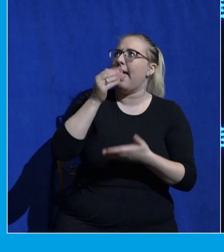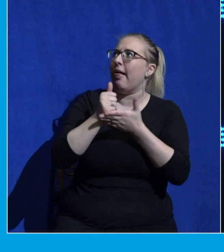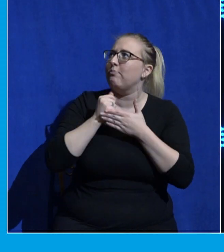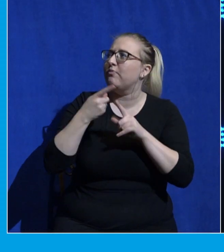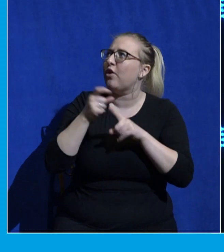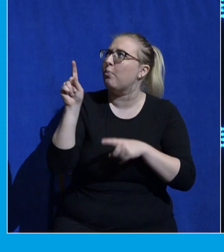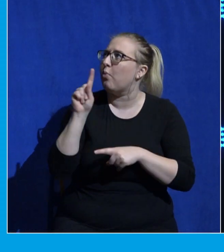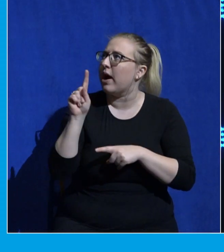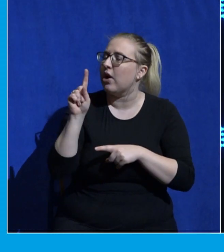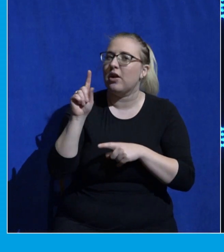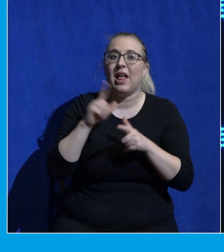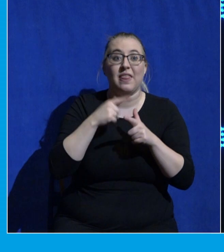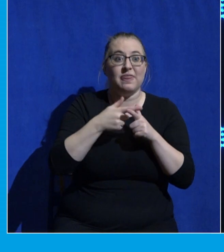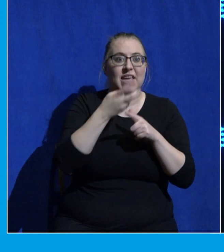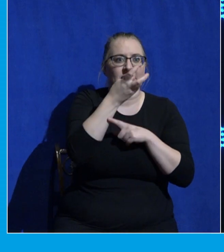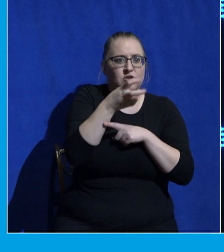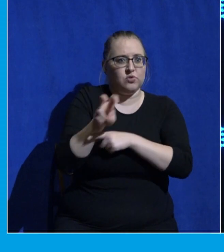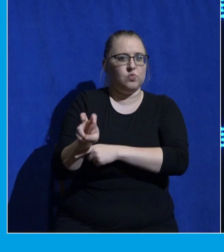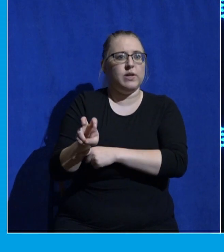from?" But then